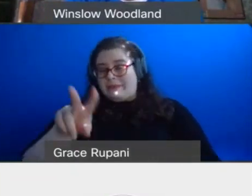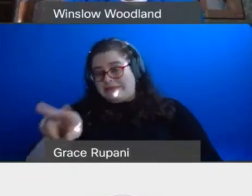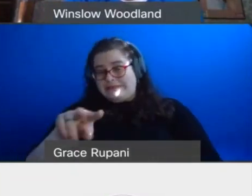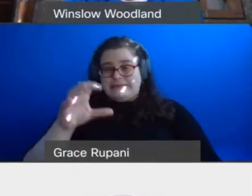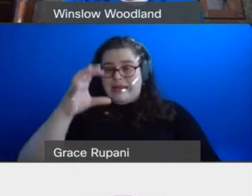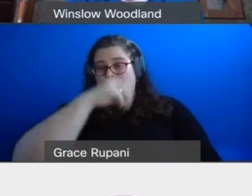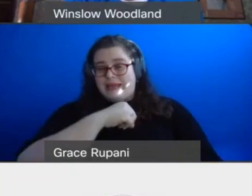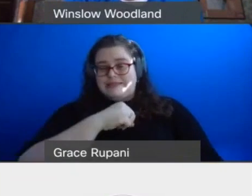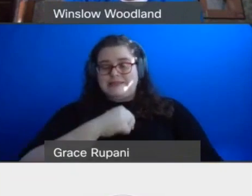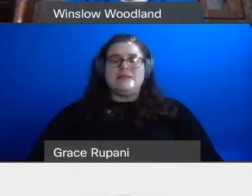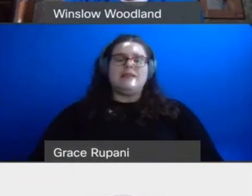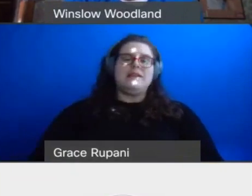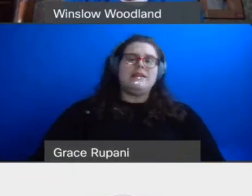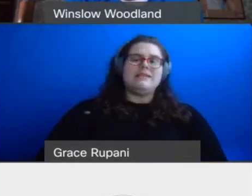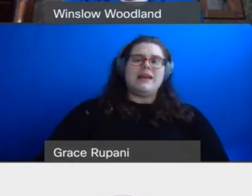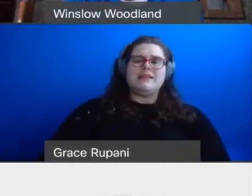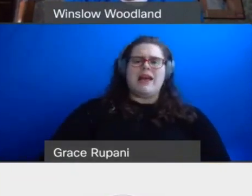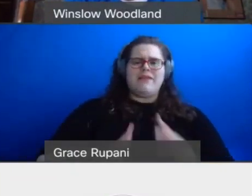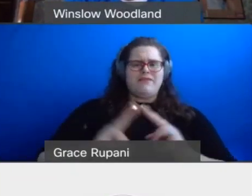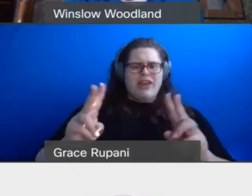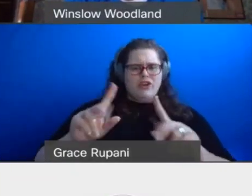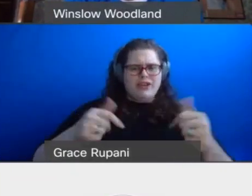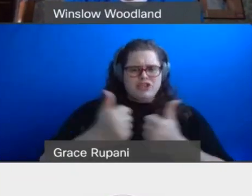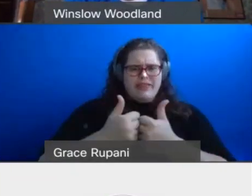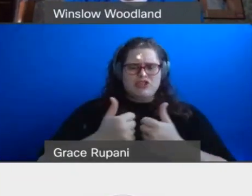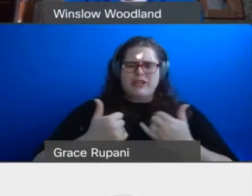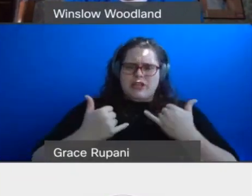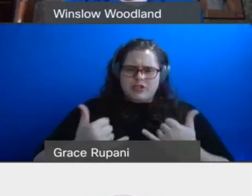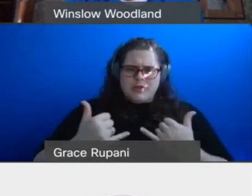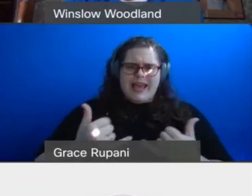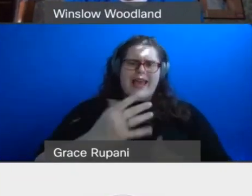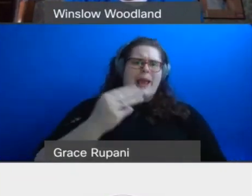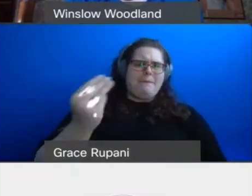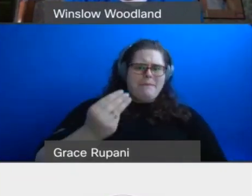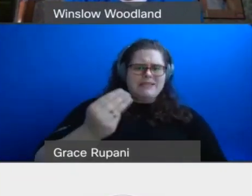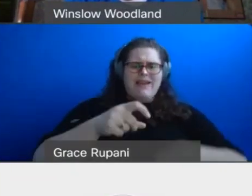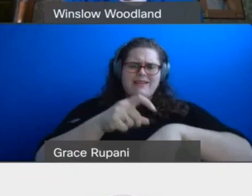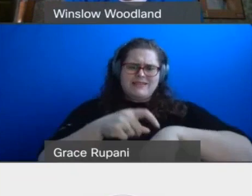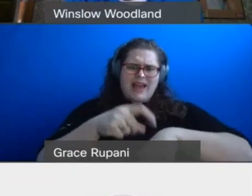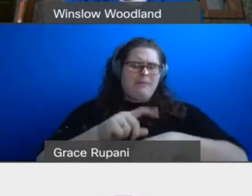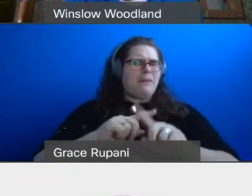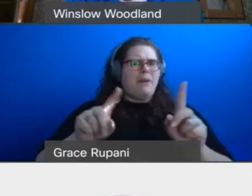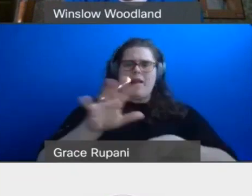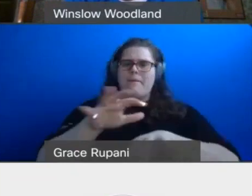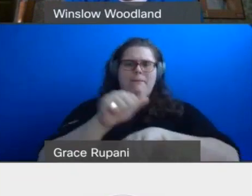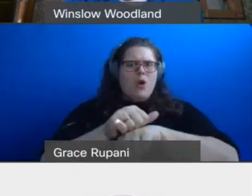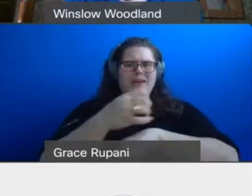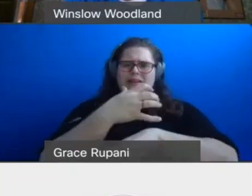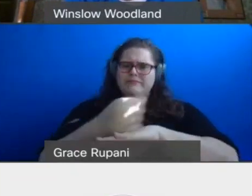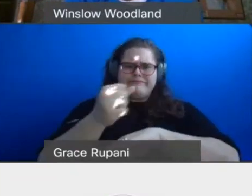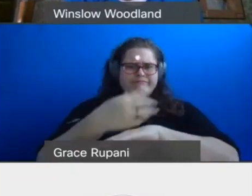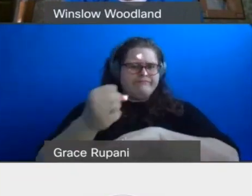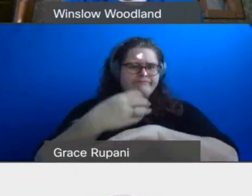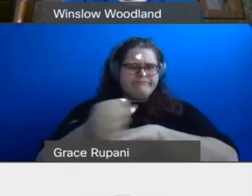Very challenging is all it says. Was on Monday and today on time, but no available appointments. And it is true.